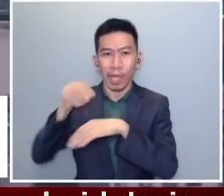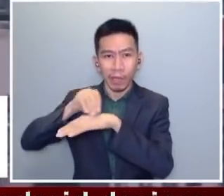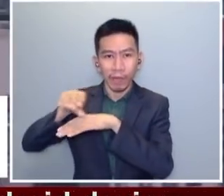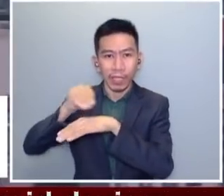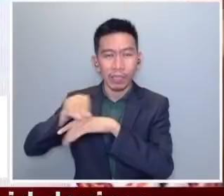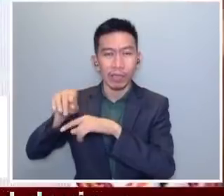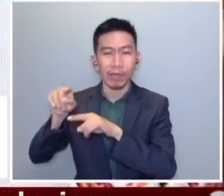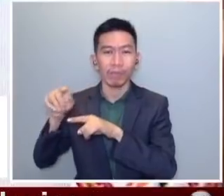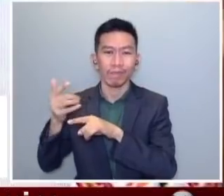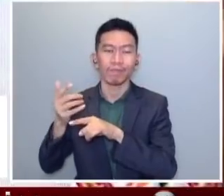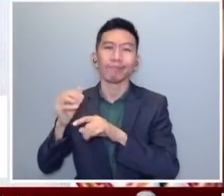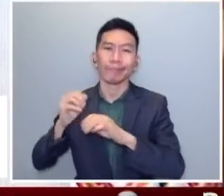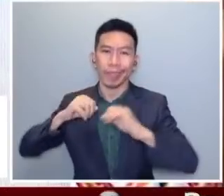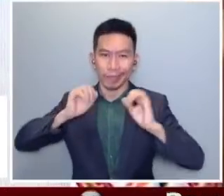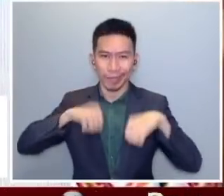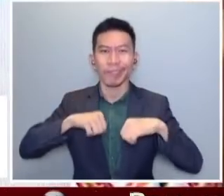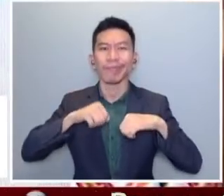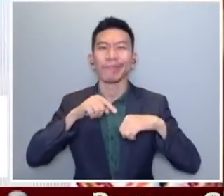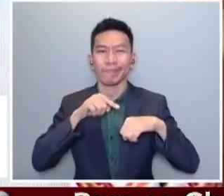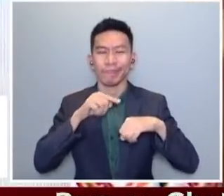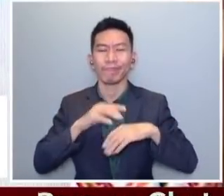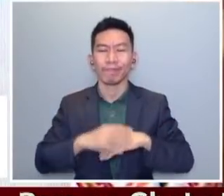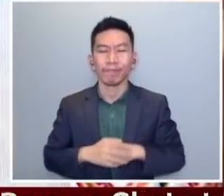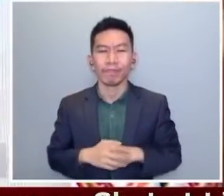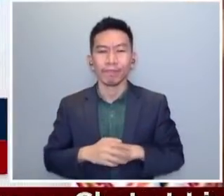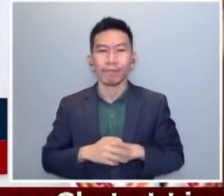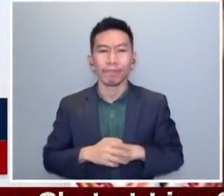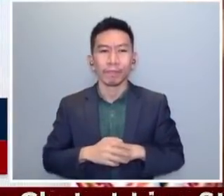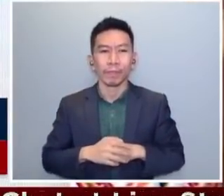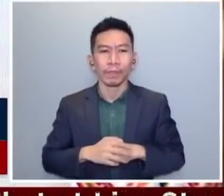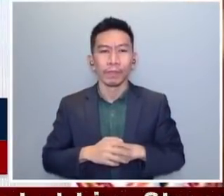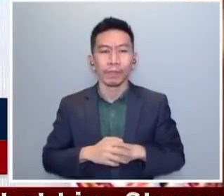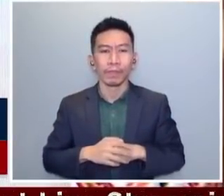hard lockdown. It's never been my